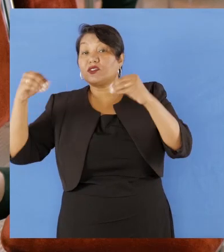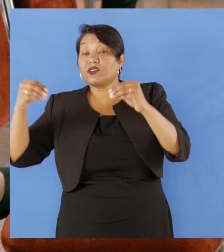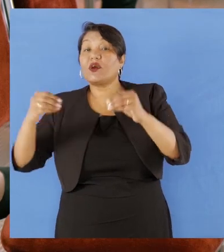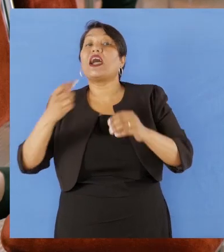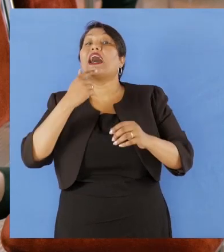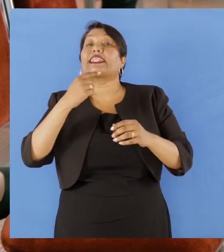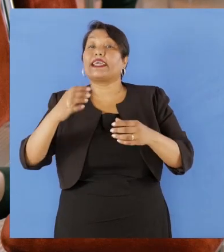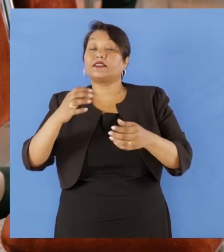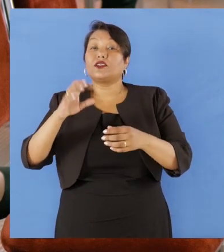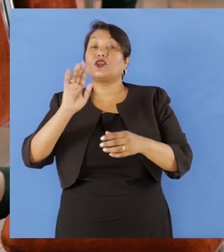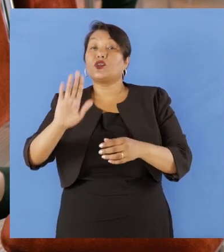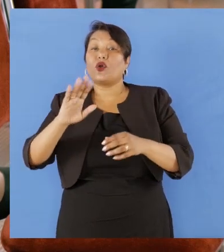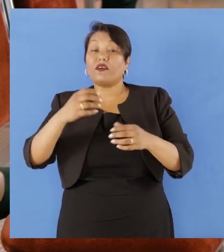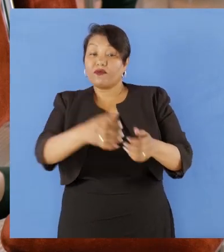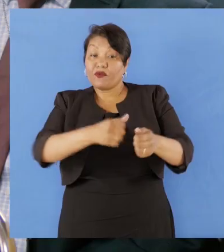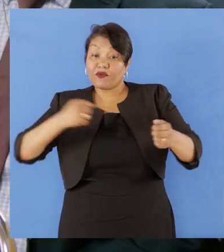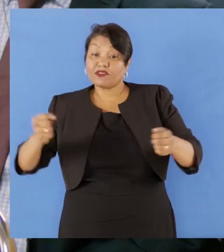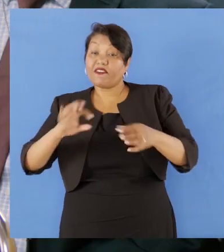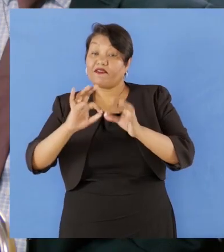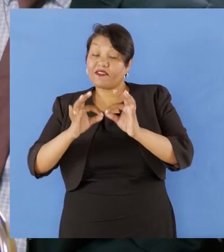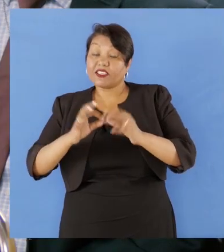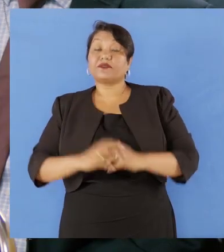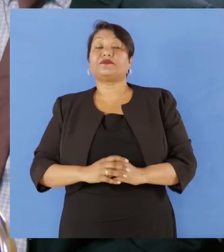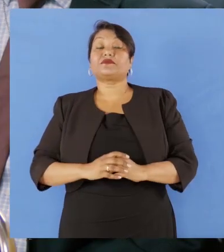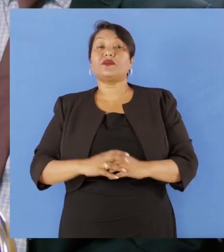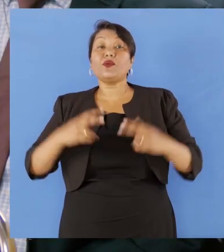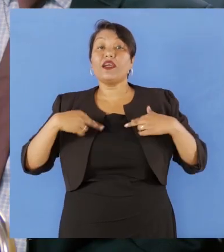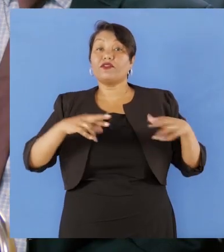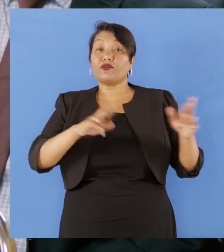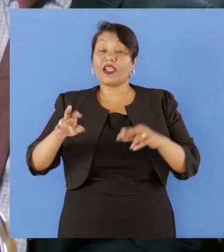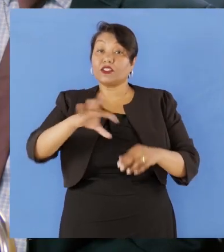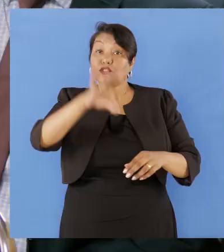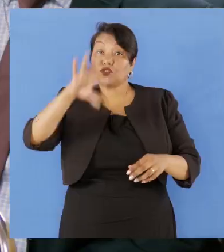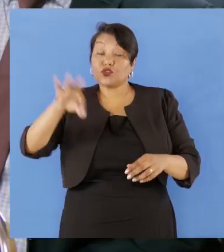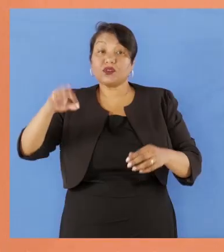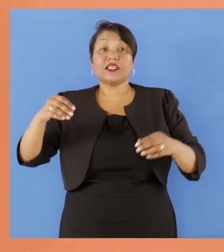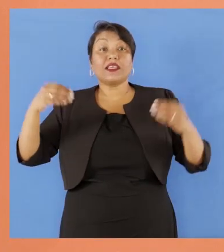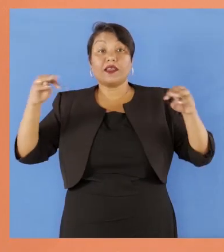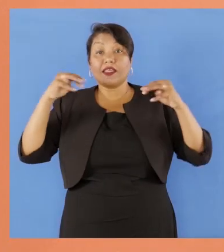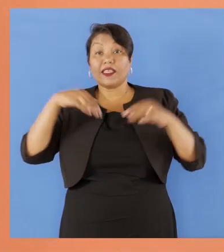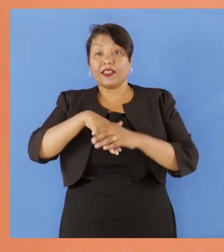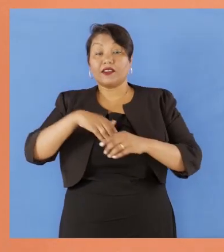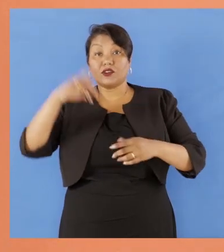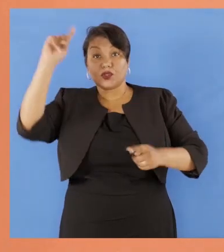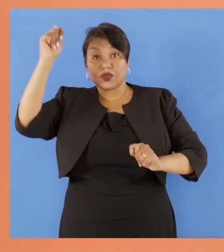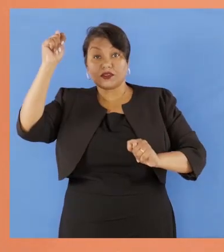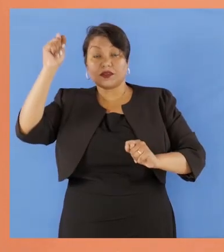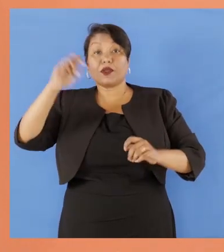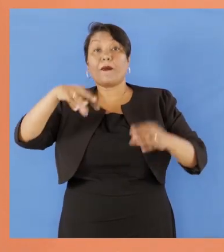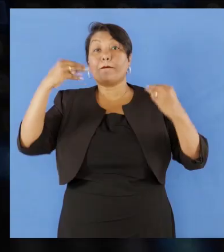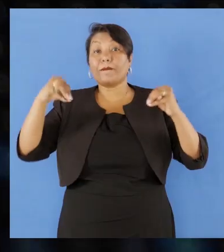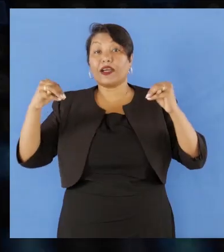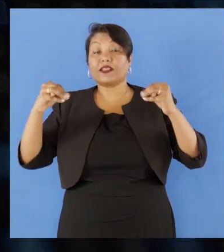something goes wrong with that item, it is considered to be defective, you have the right to get redress. We have